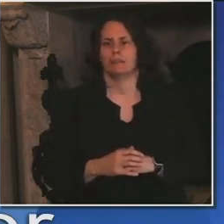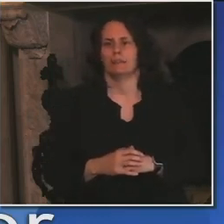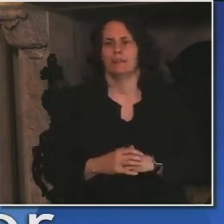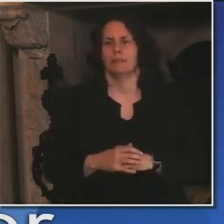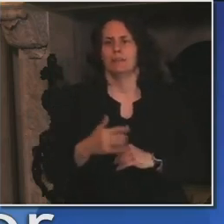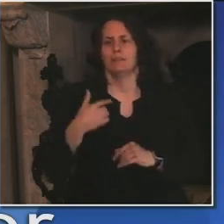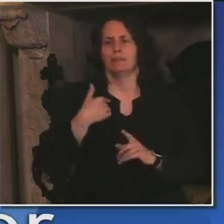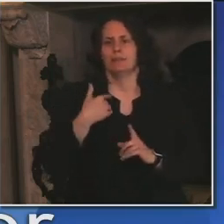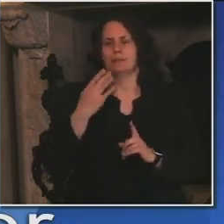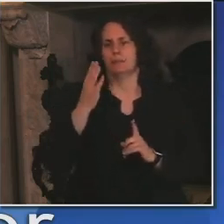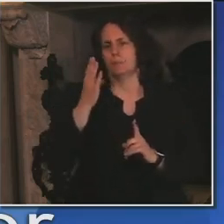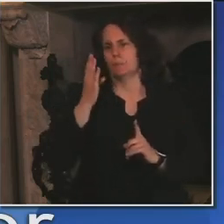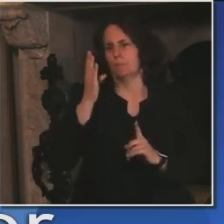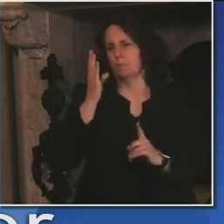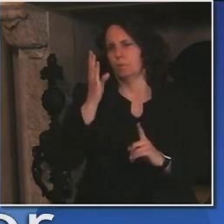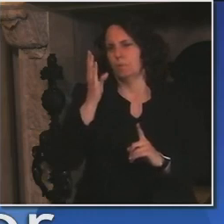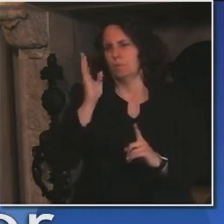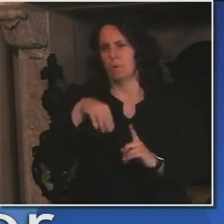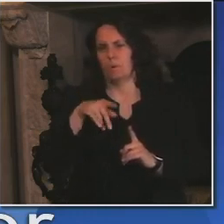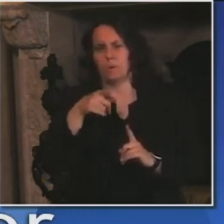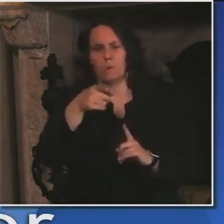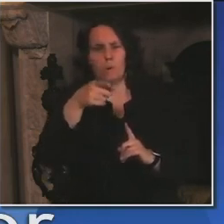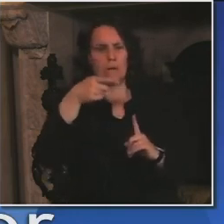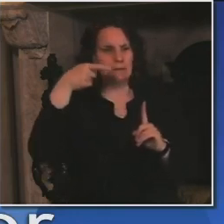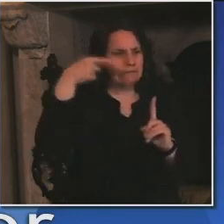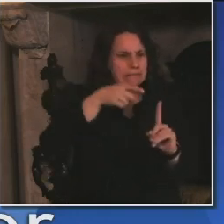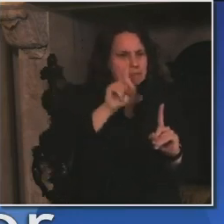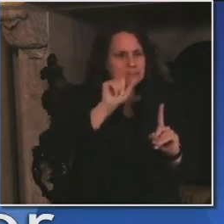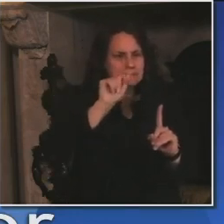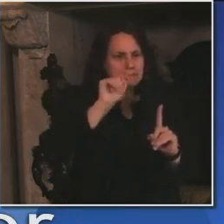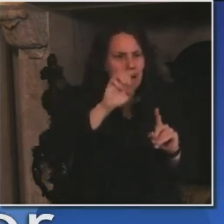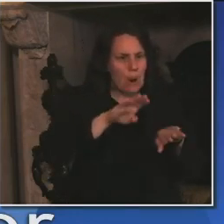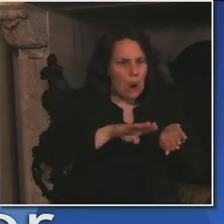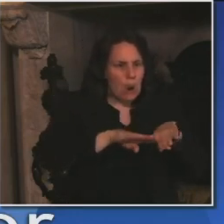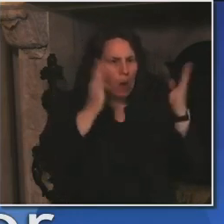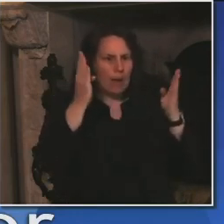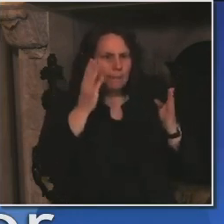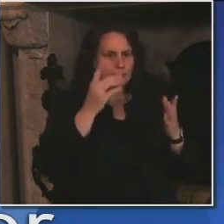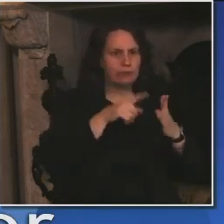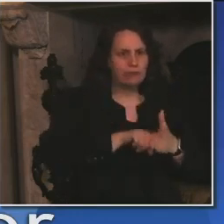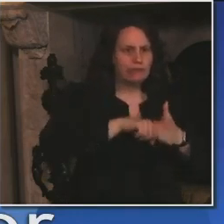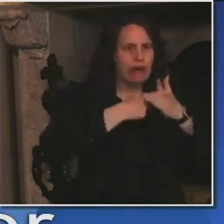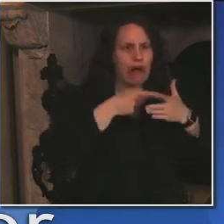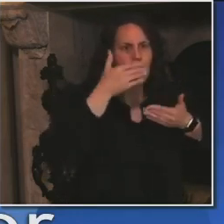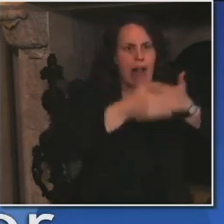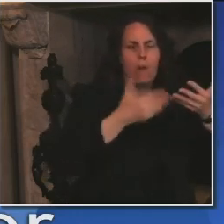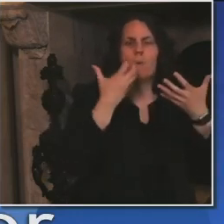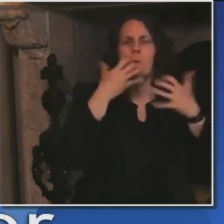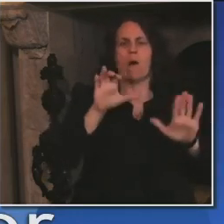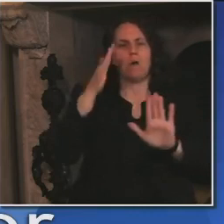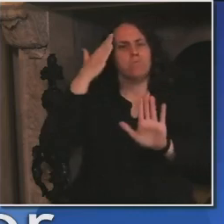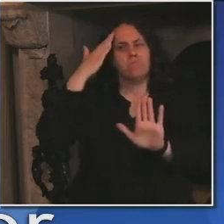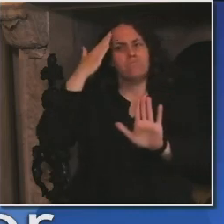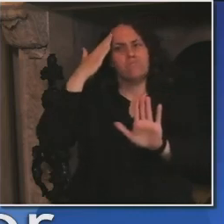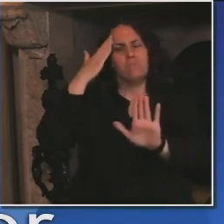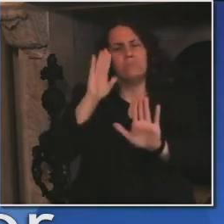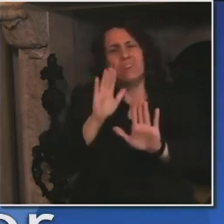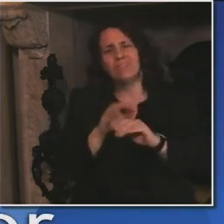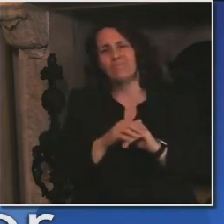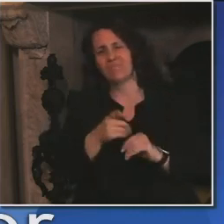a specific day as far as when we might get to that first phase of the Badger bounce back plan, but I was wondering if you might be able to talk just a little bit more on